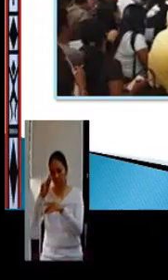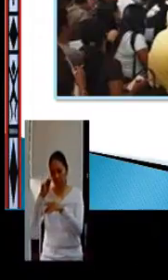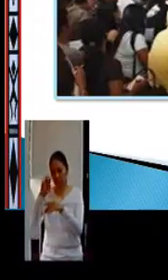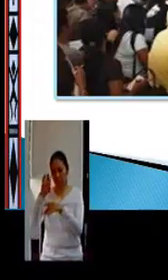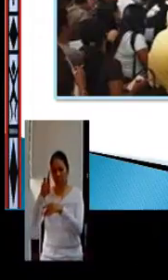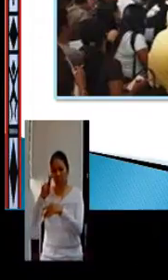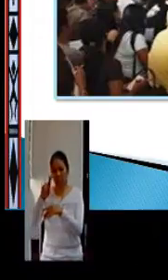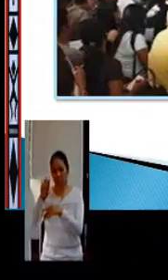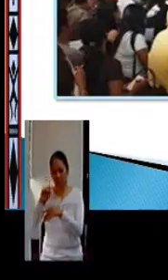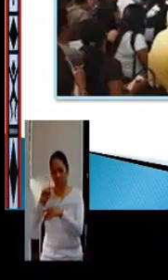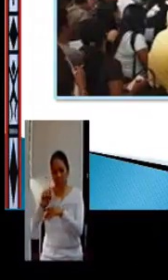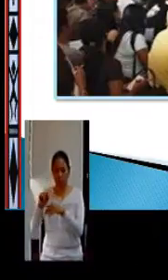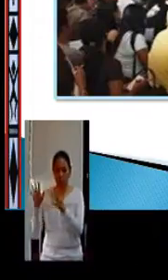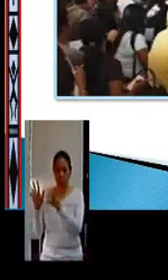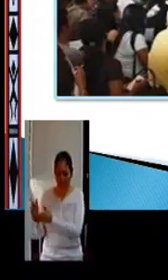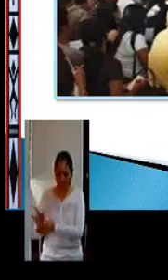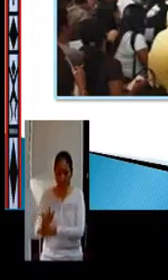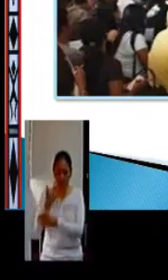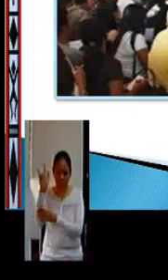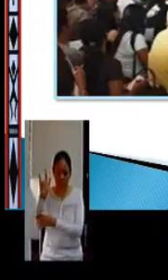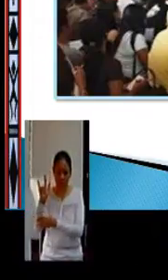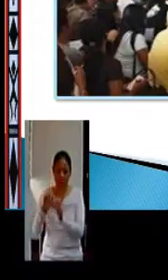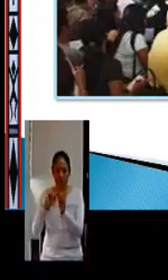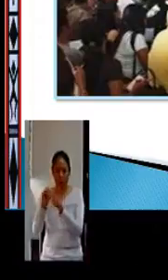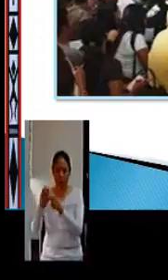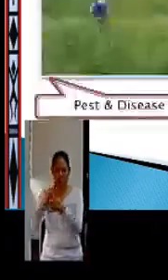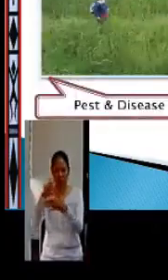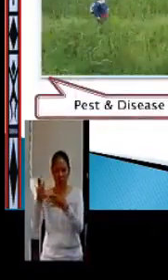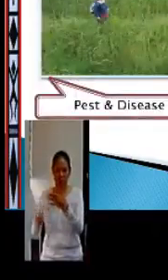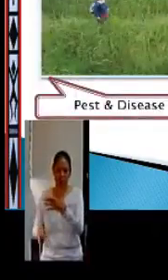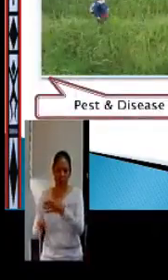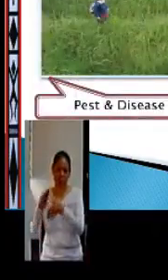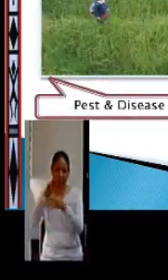abroad or here in Manila. Next, please.